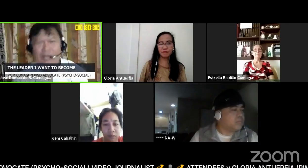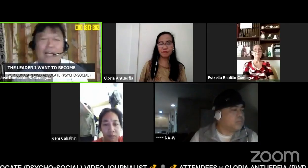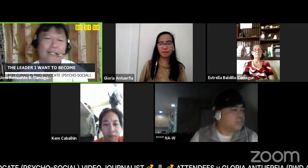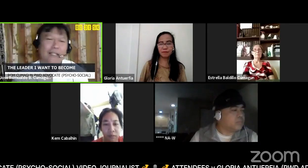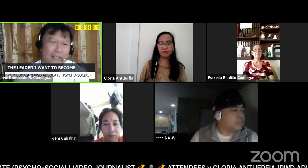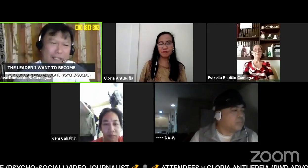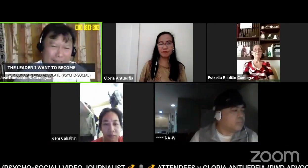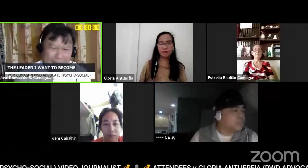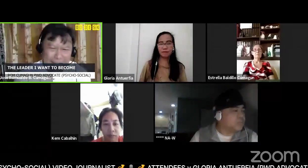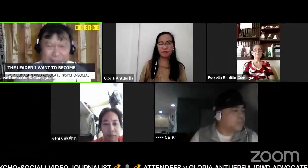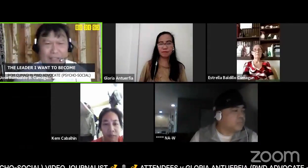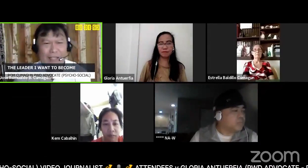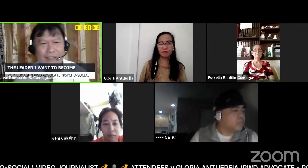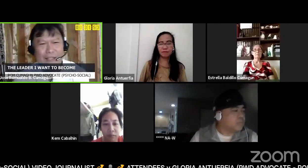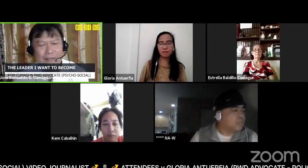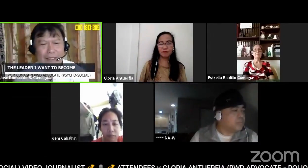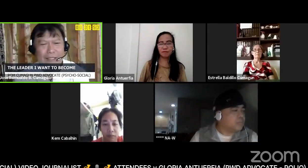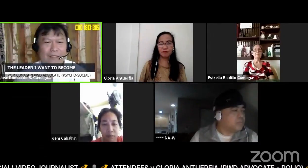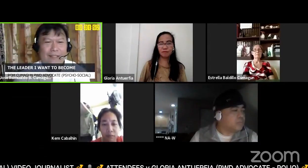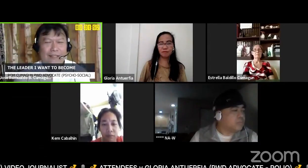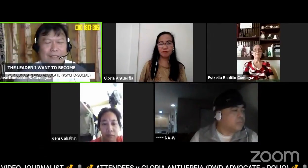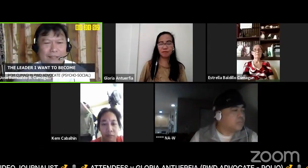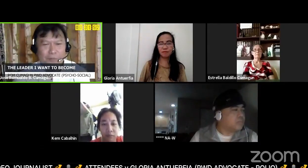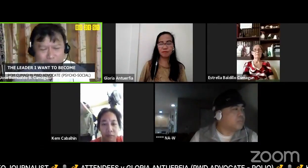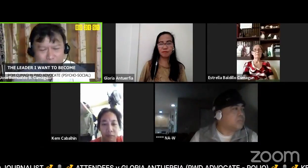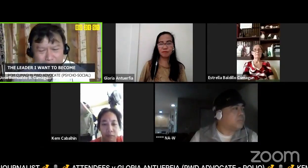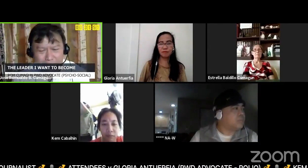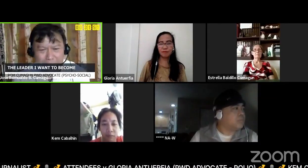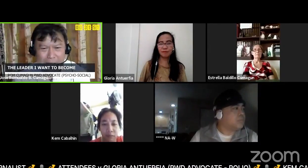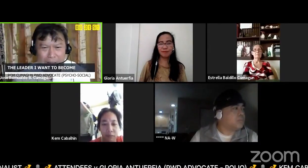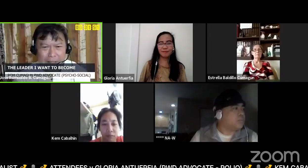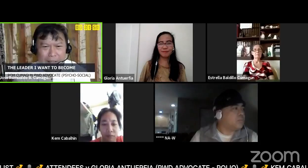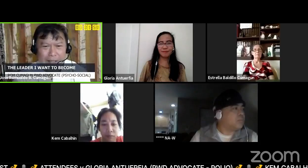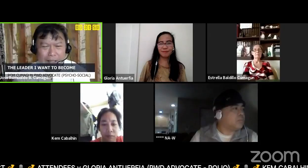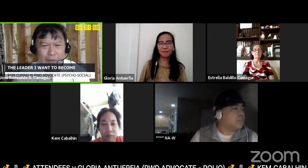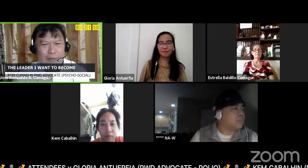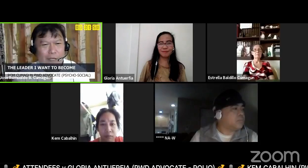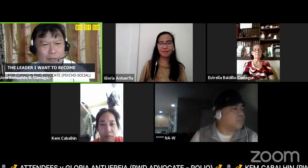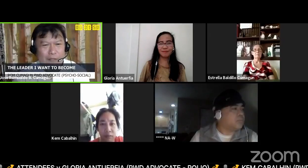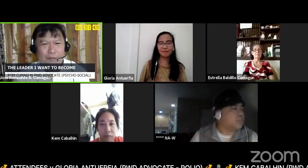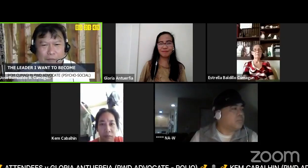communication, blogging, things like that.